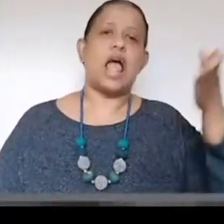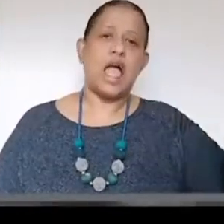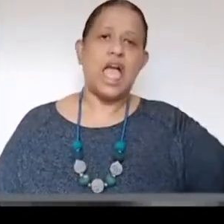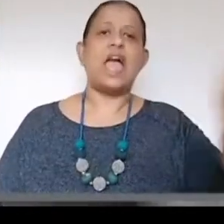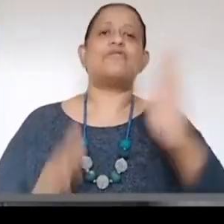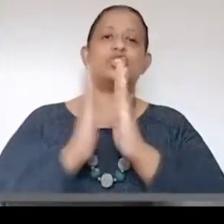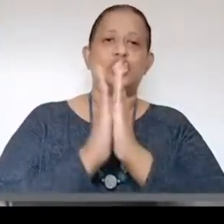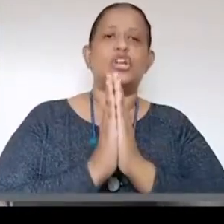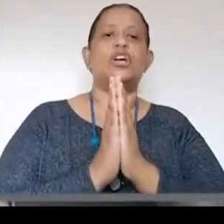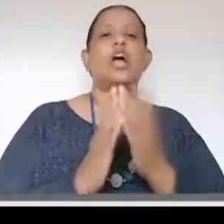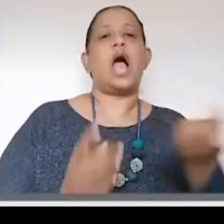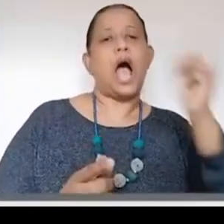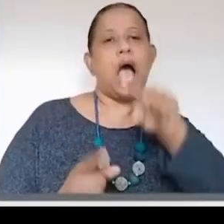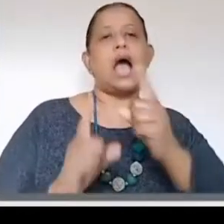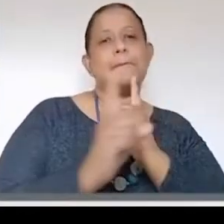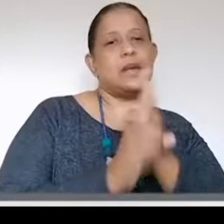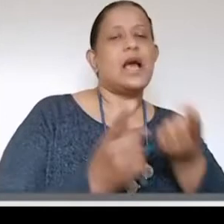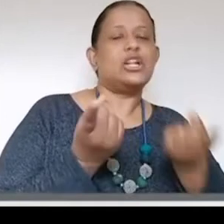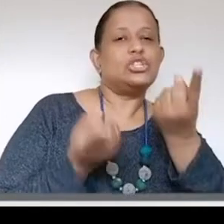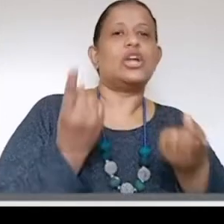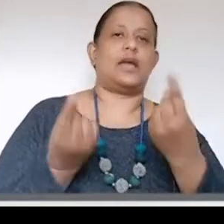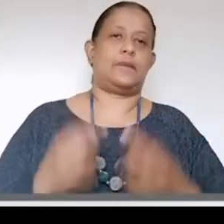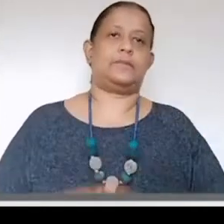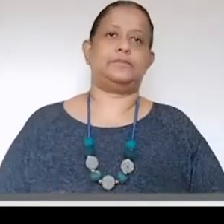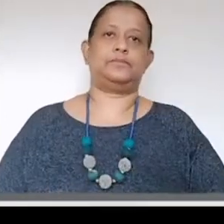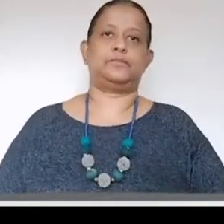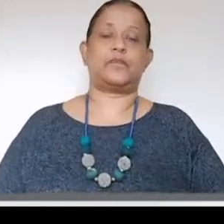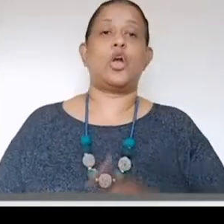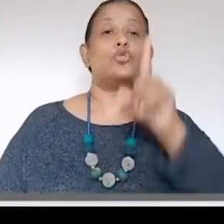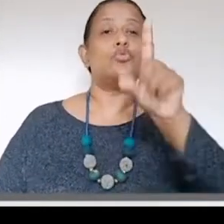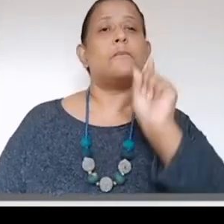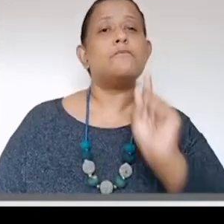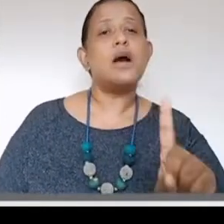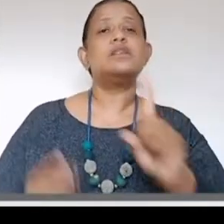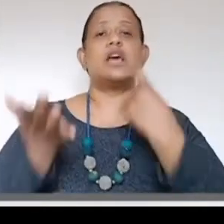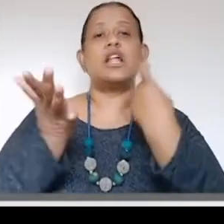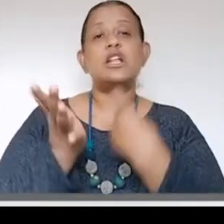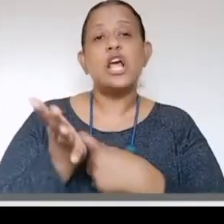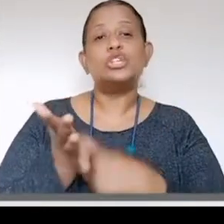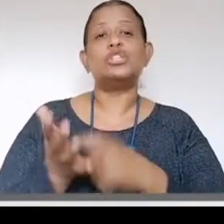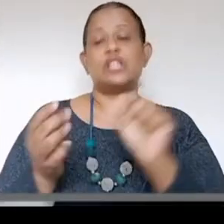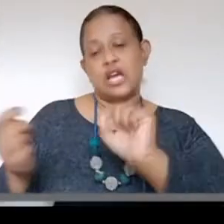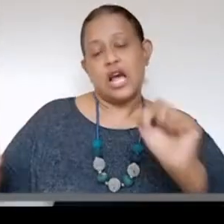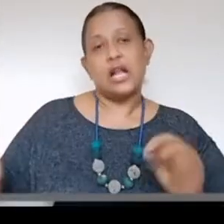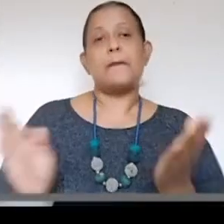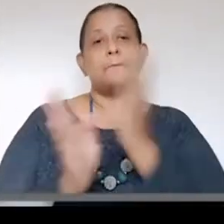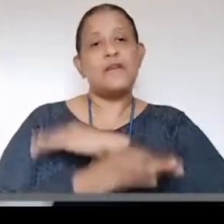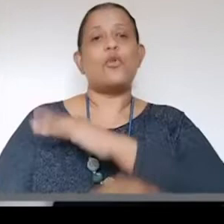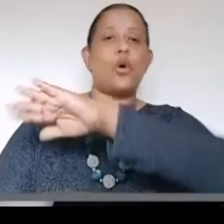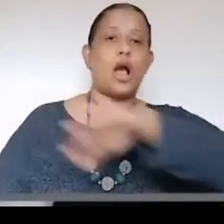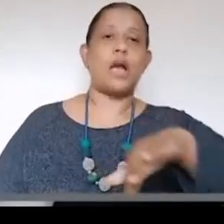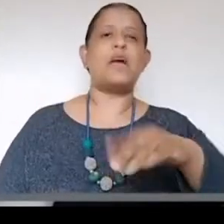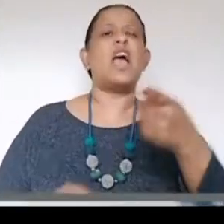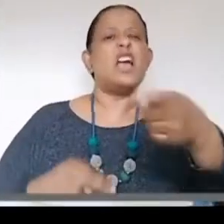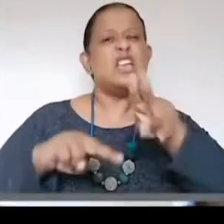secondary assessment will be made. If you have not registered as yet, please do so on the link shown on your screen.